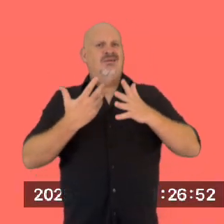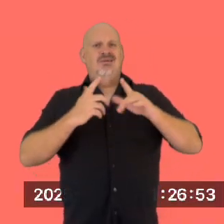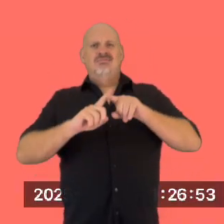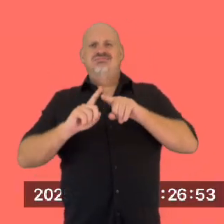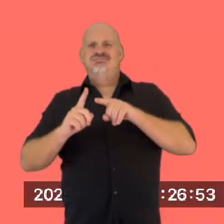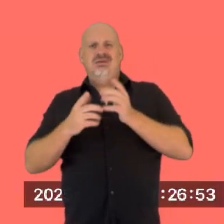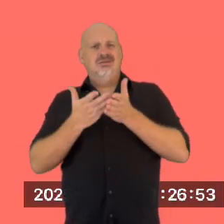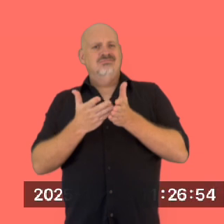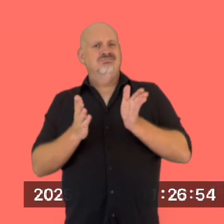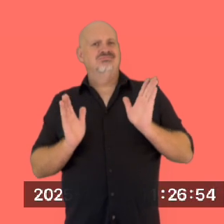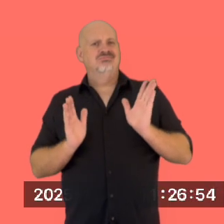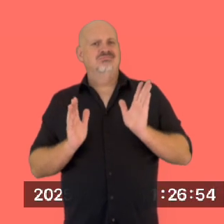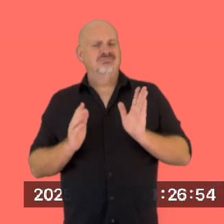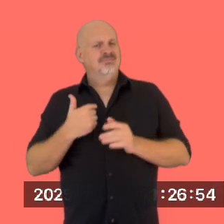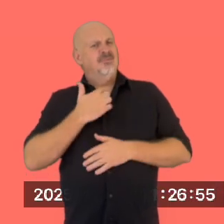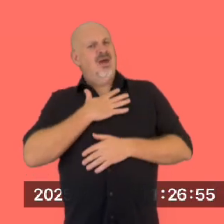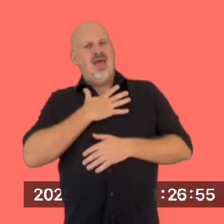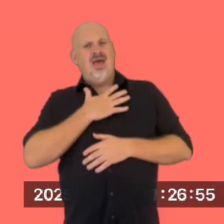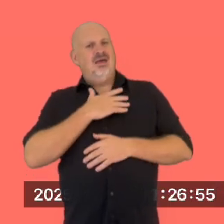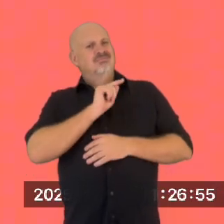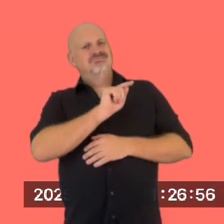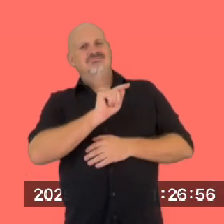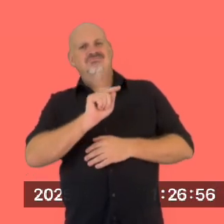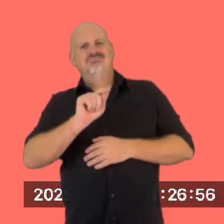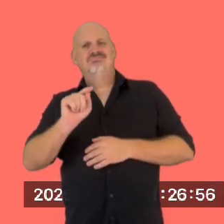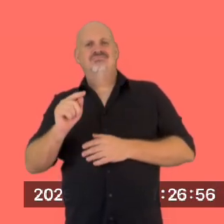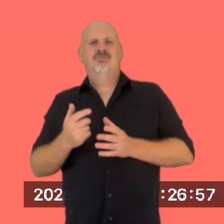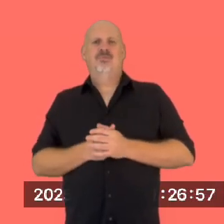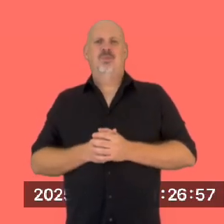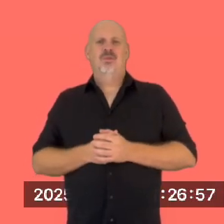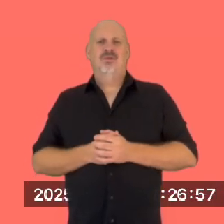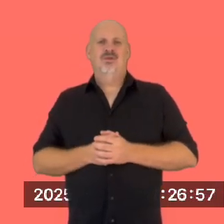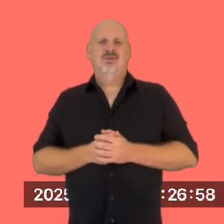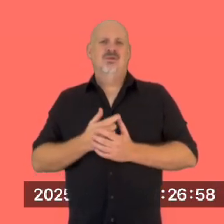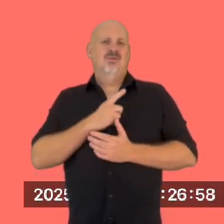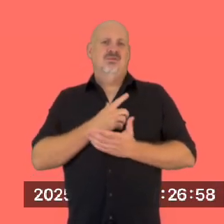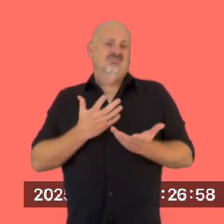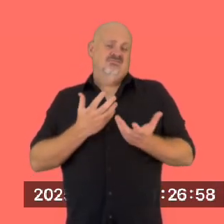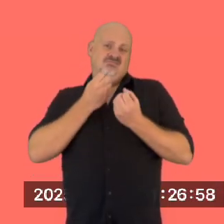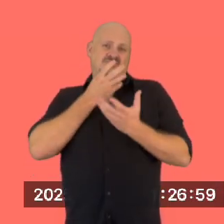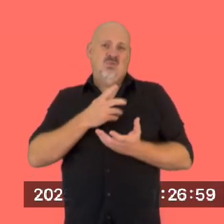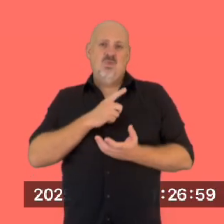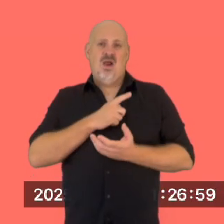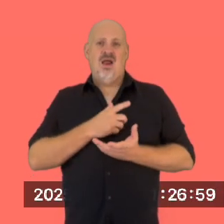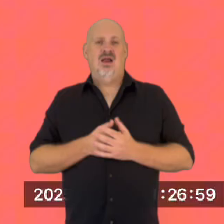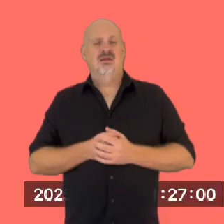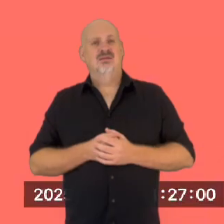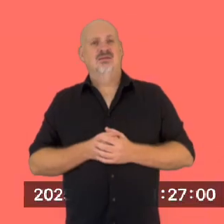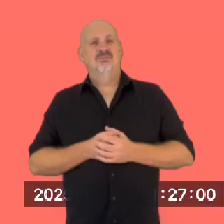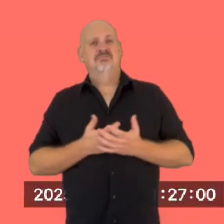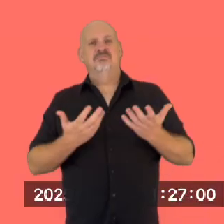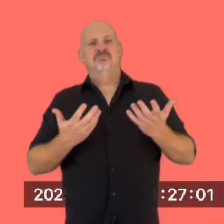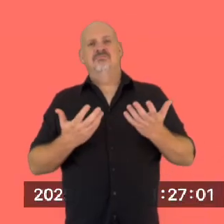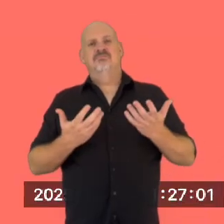historical, and I think that to research and to have a look at all of those worlds is a great thing to do, because you